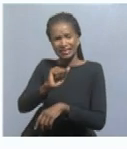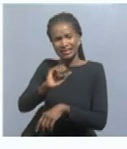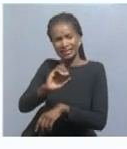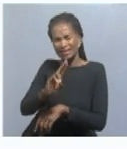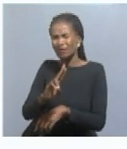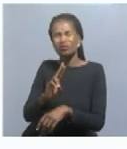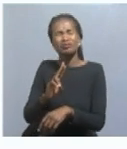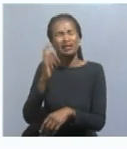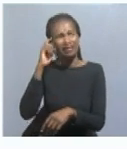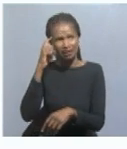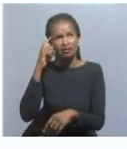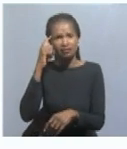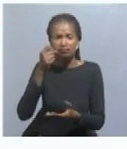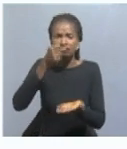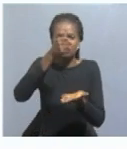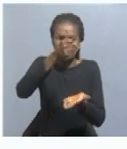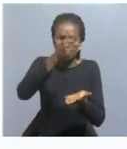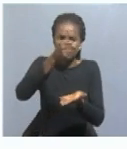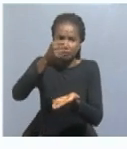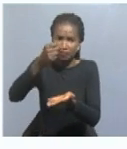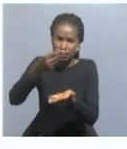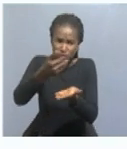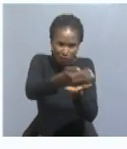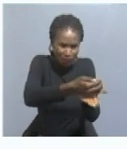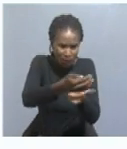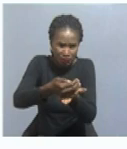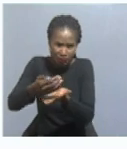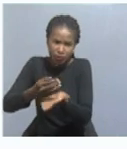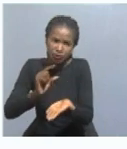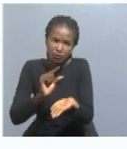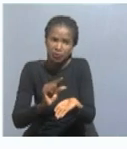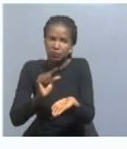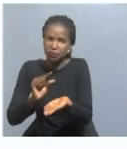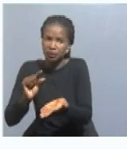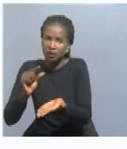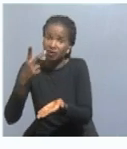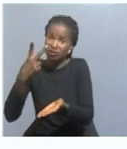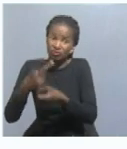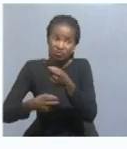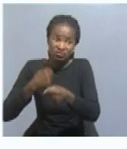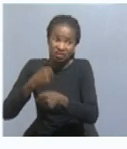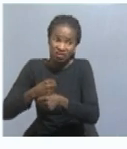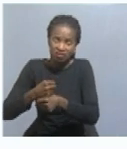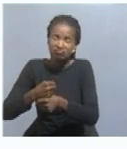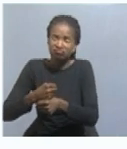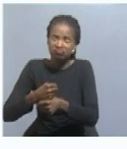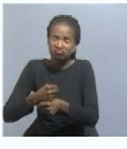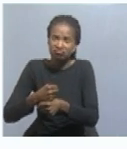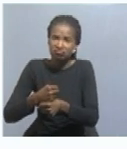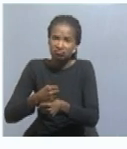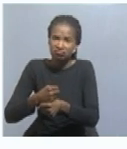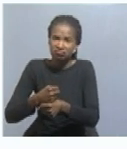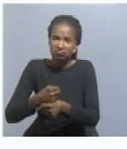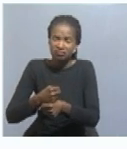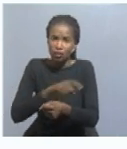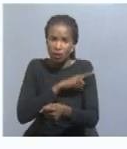looking at a reduction in customs revenues in in 2 years from now, certainly as a